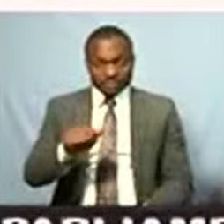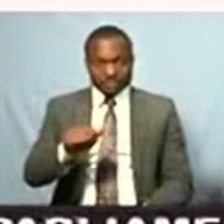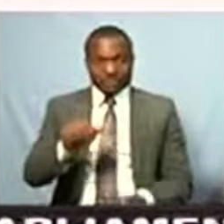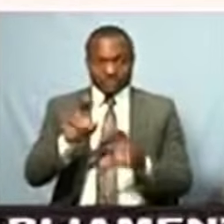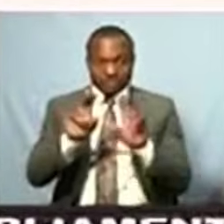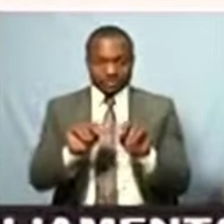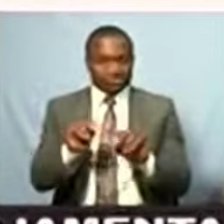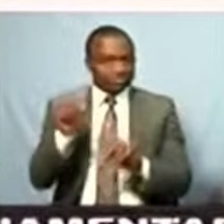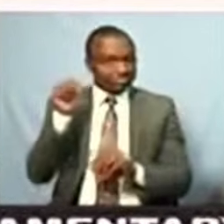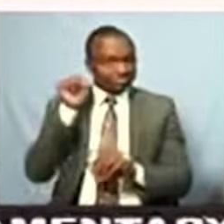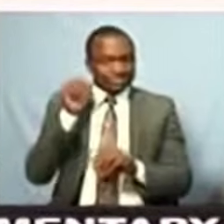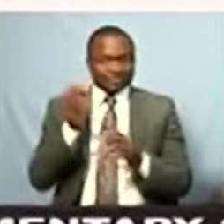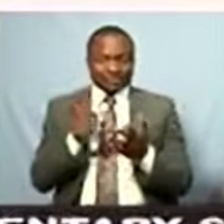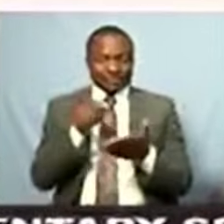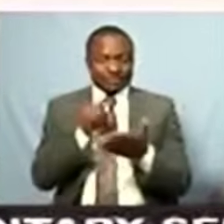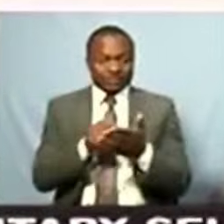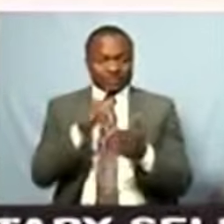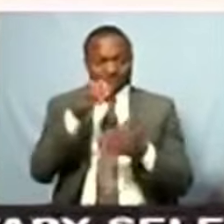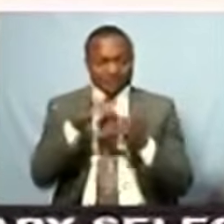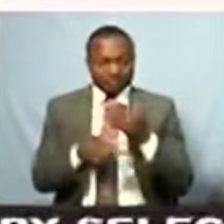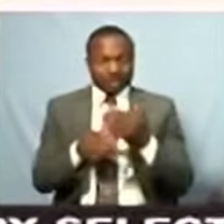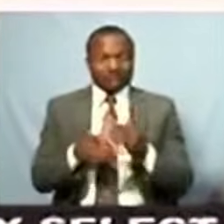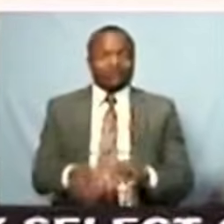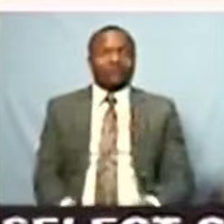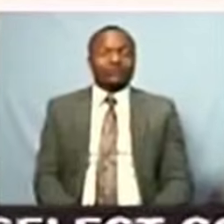is no objection. This clause,